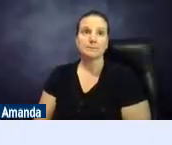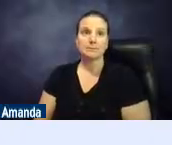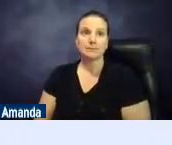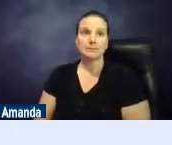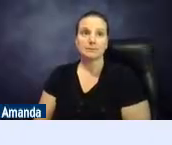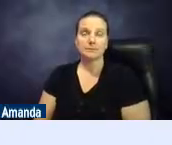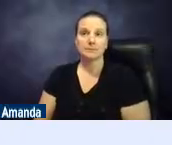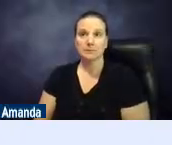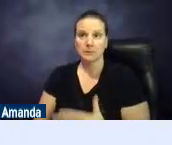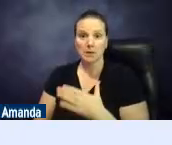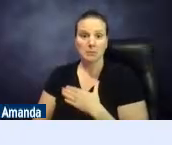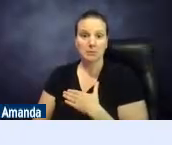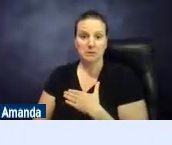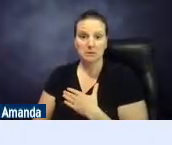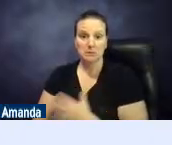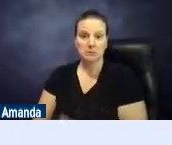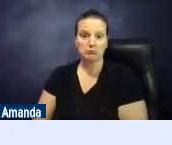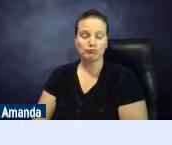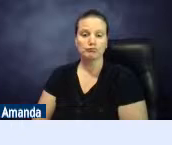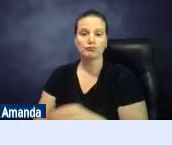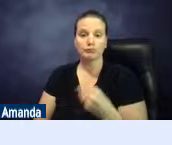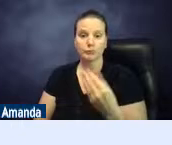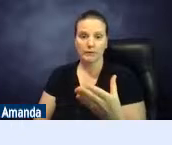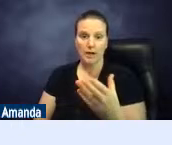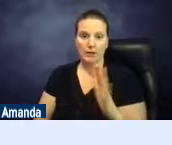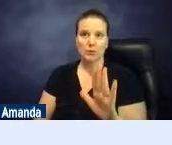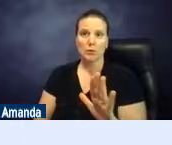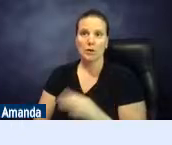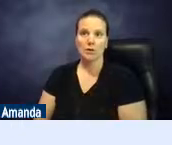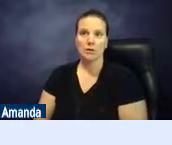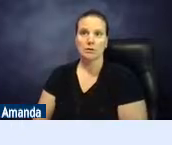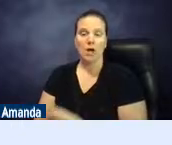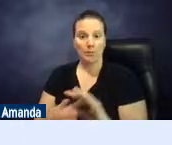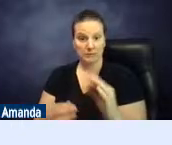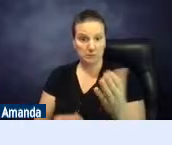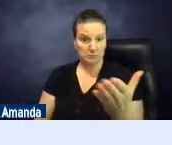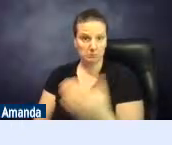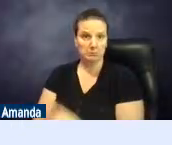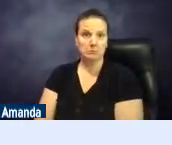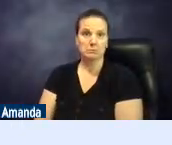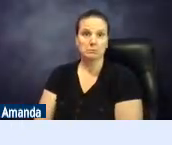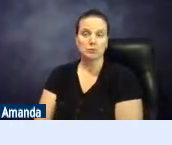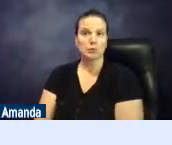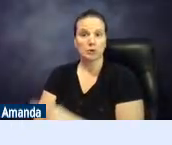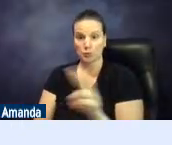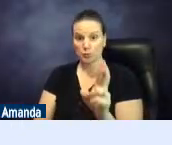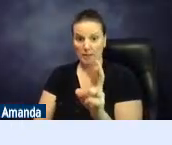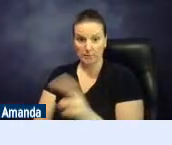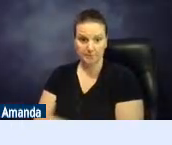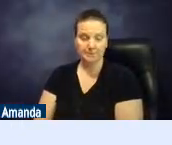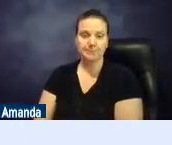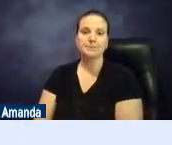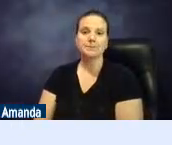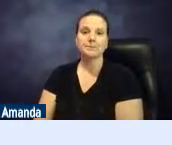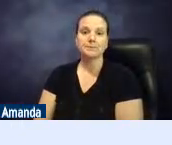please provide your comments as soon as you're ready.